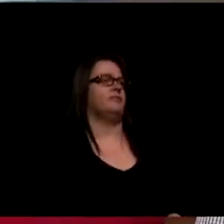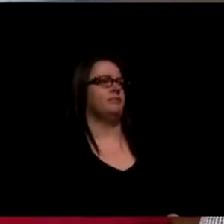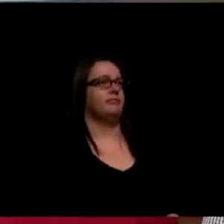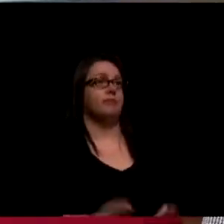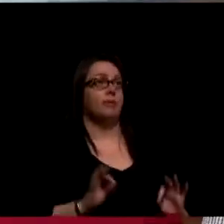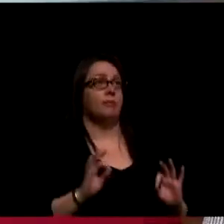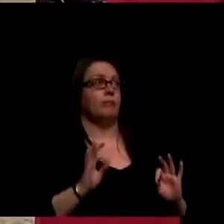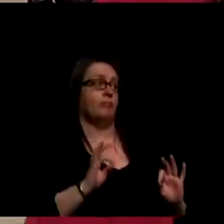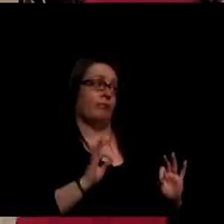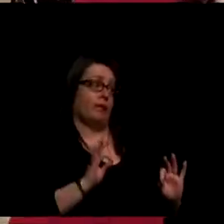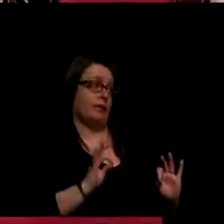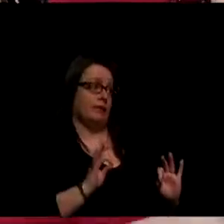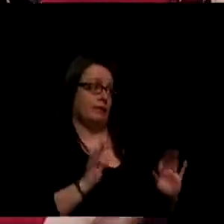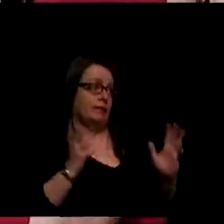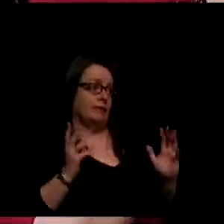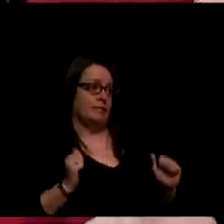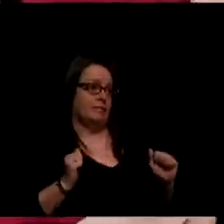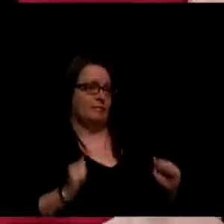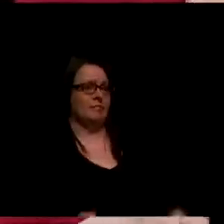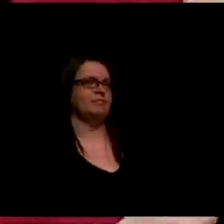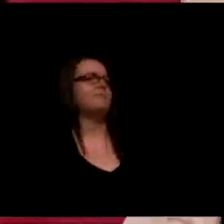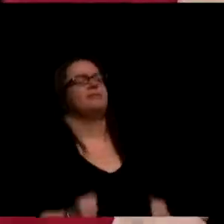Perfect.